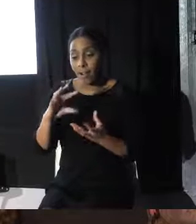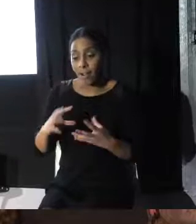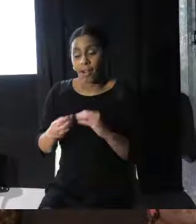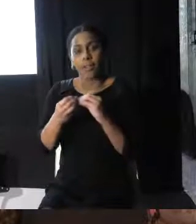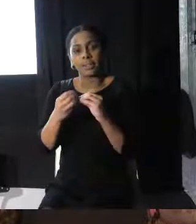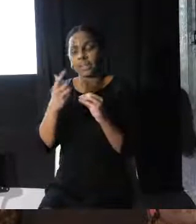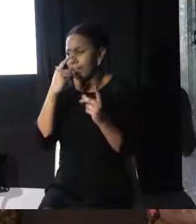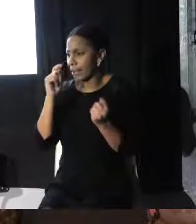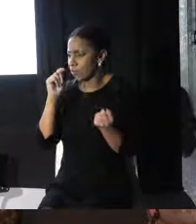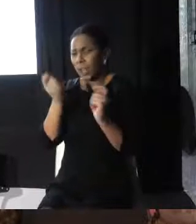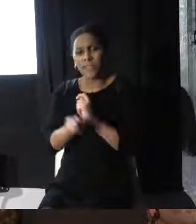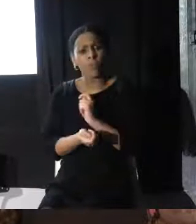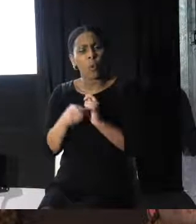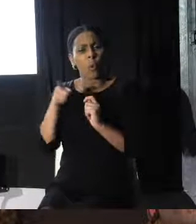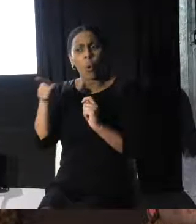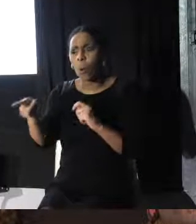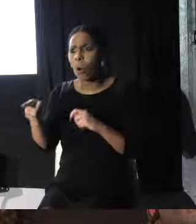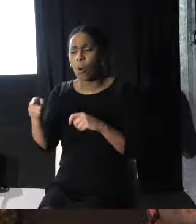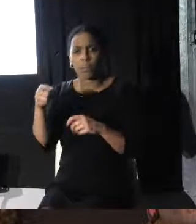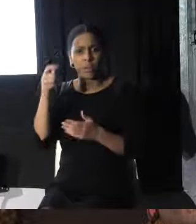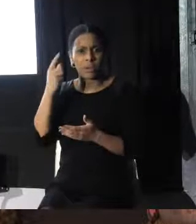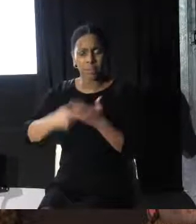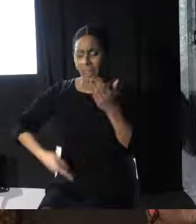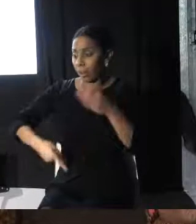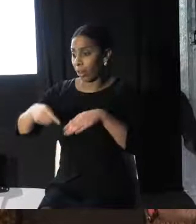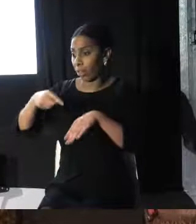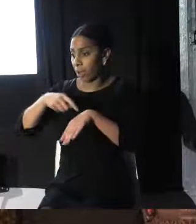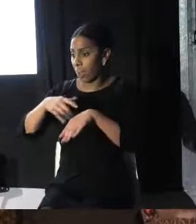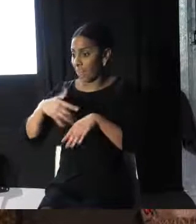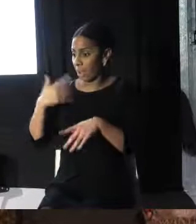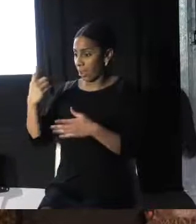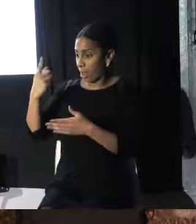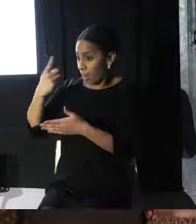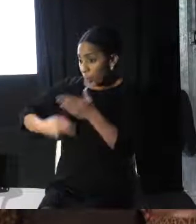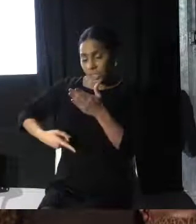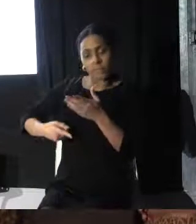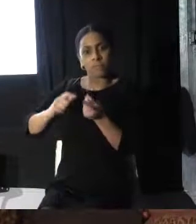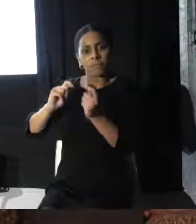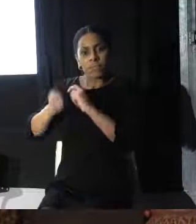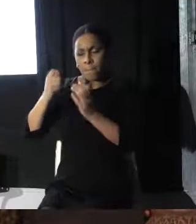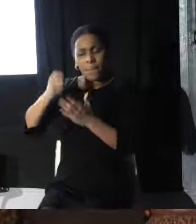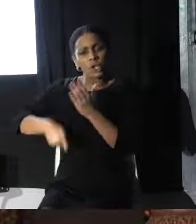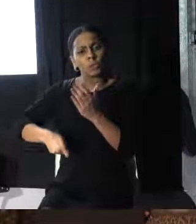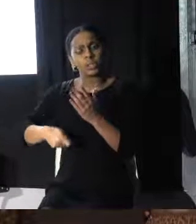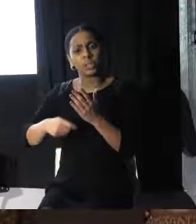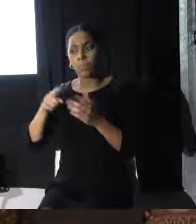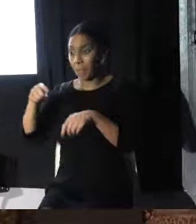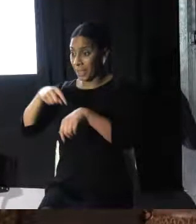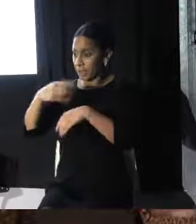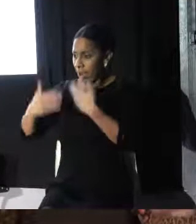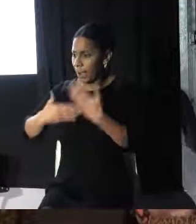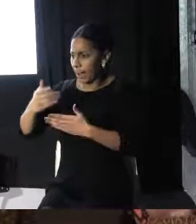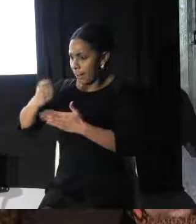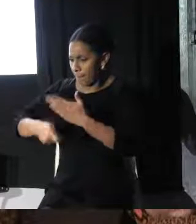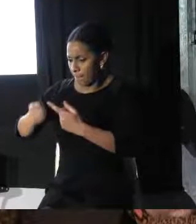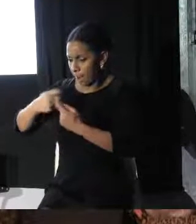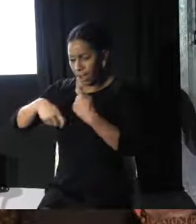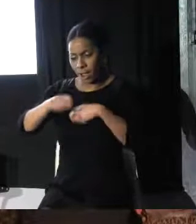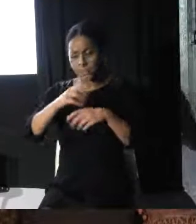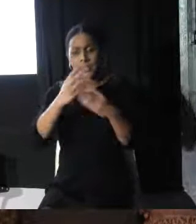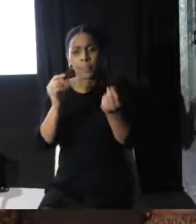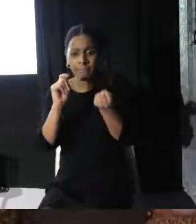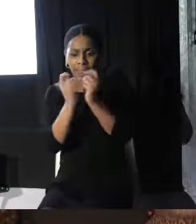the time as a punishment, the turning of the punitive regulation of time into some form of aesthetics, that